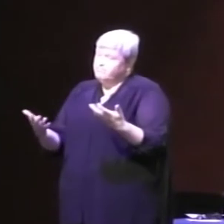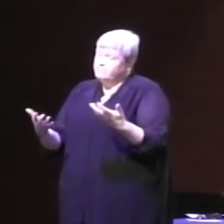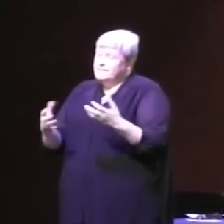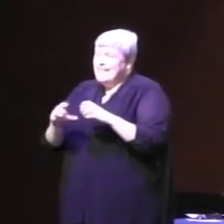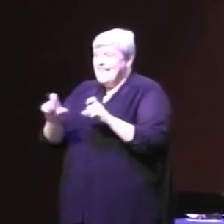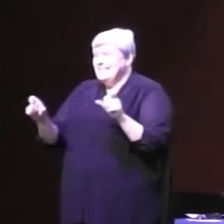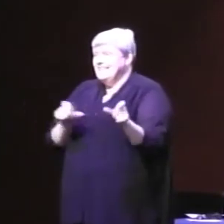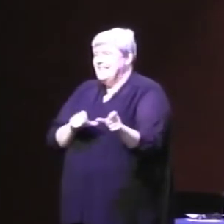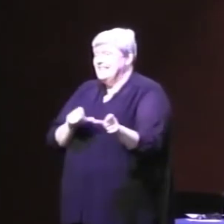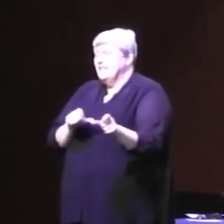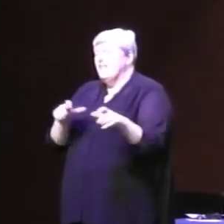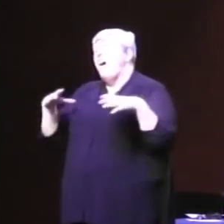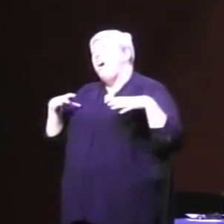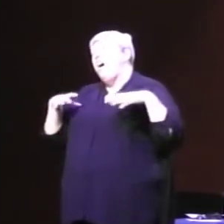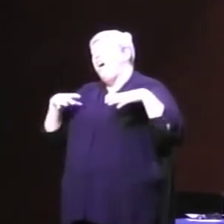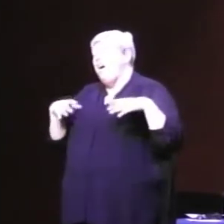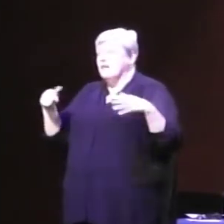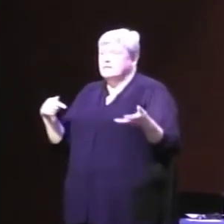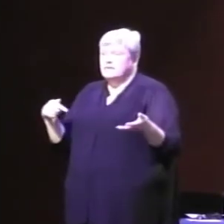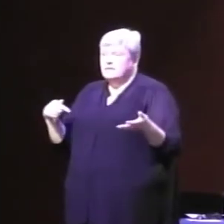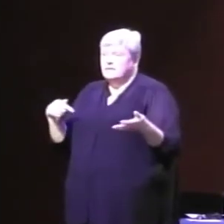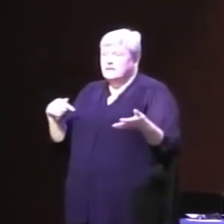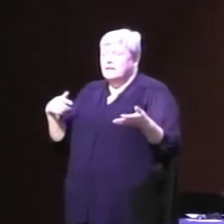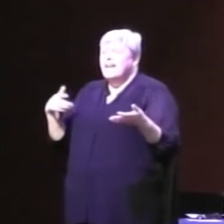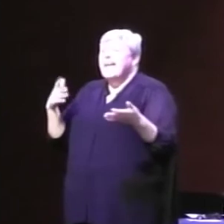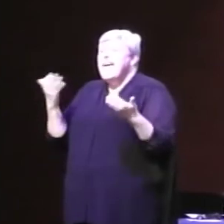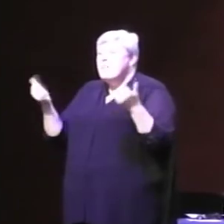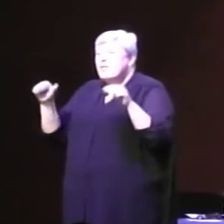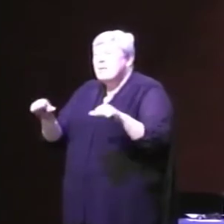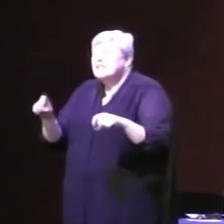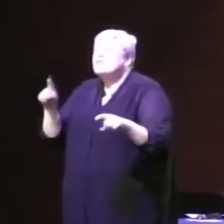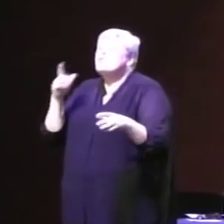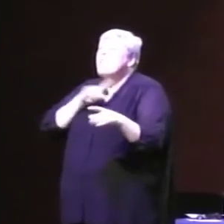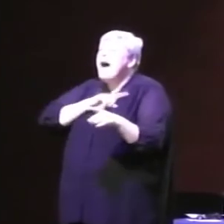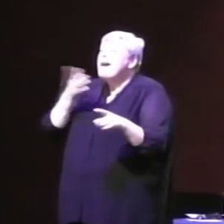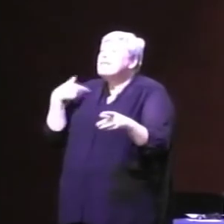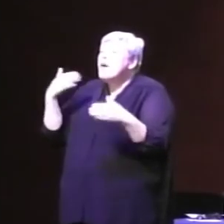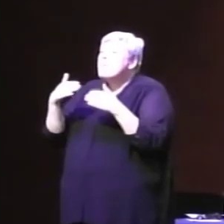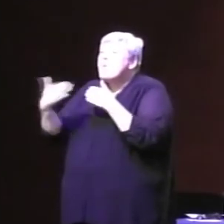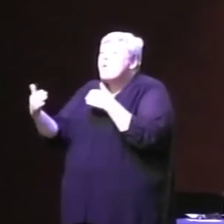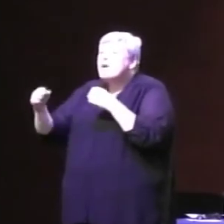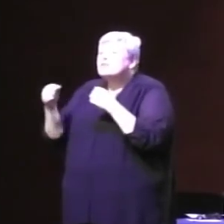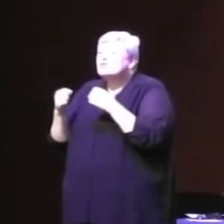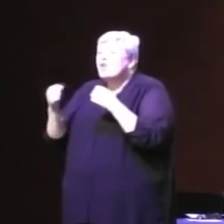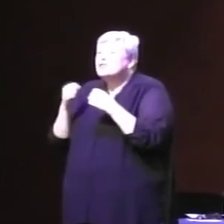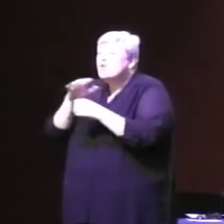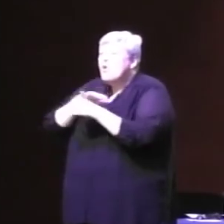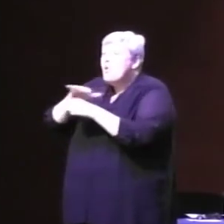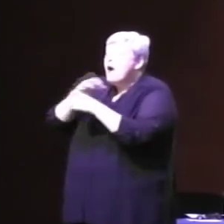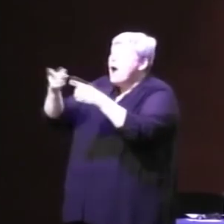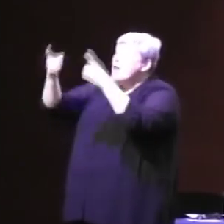instead of passively implementing them. Why don't we have more Scottish local